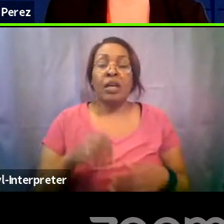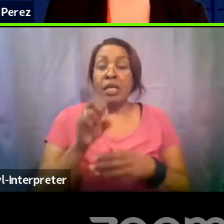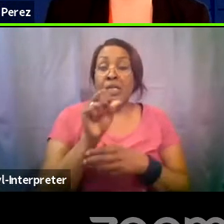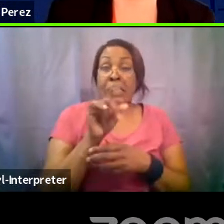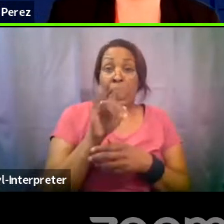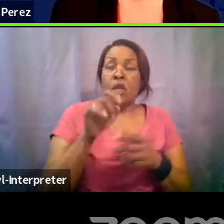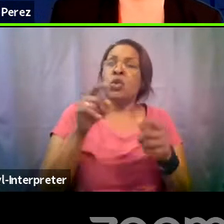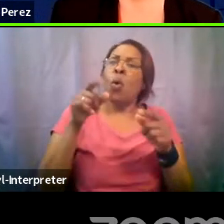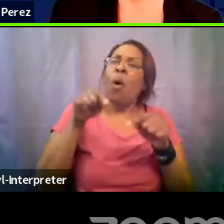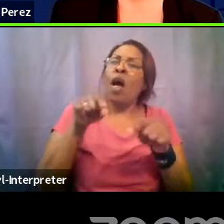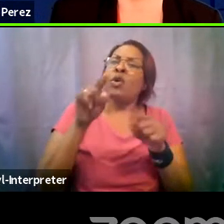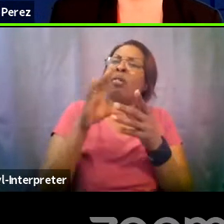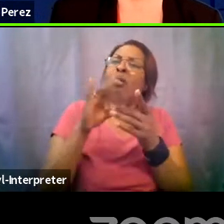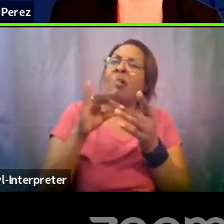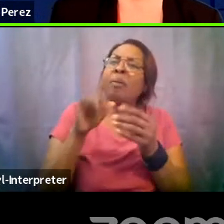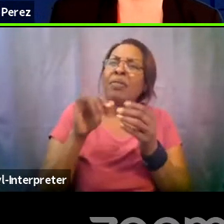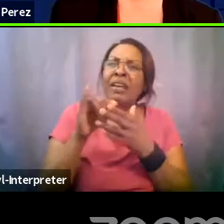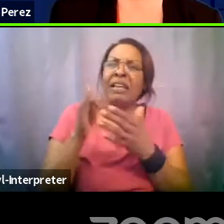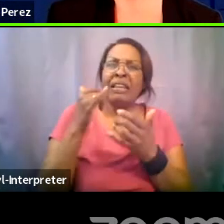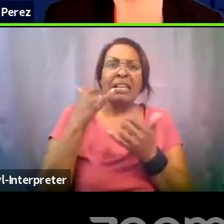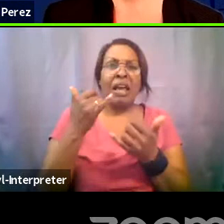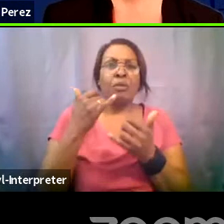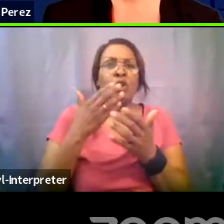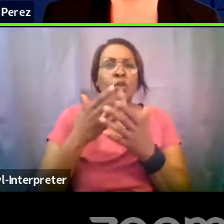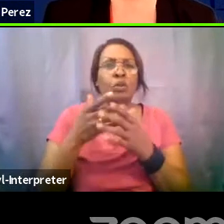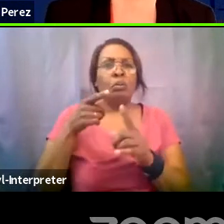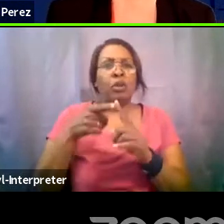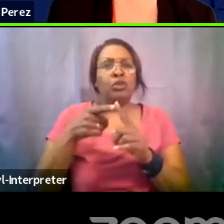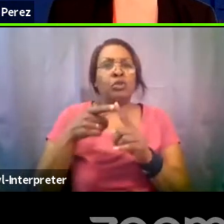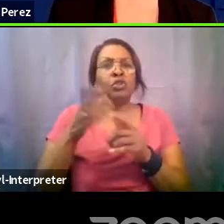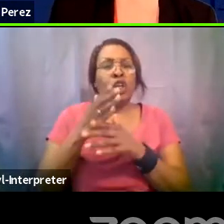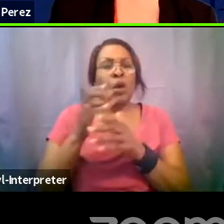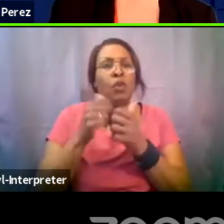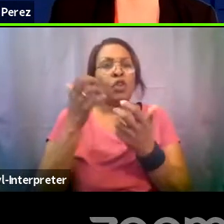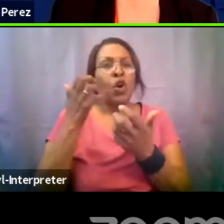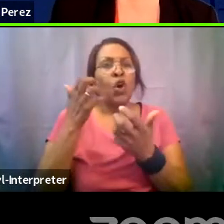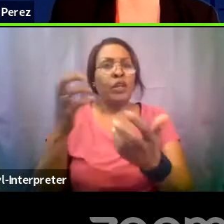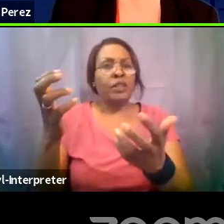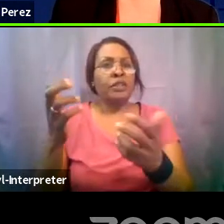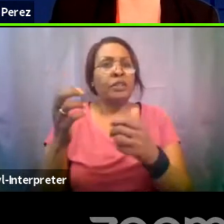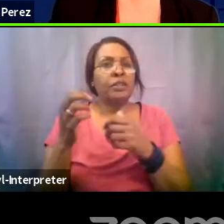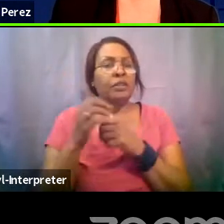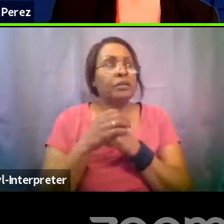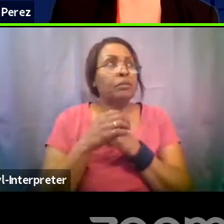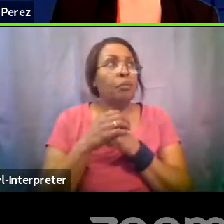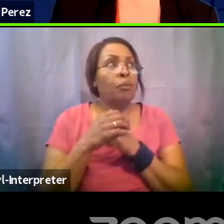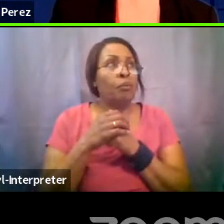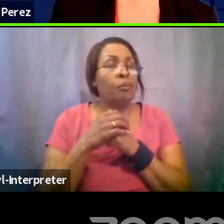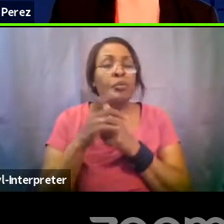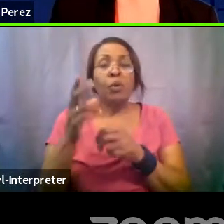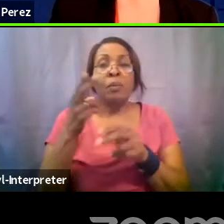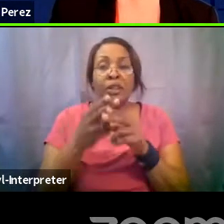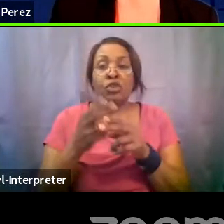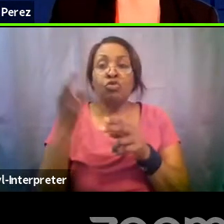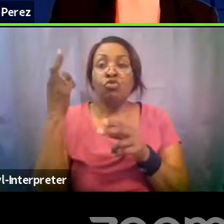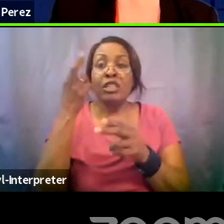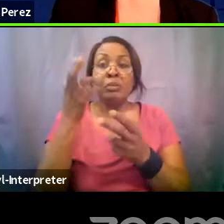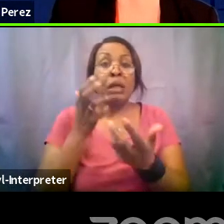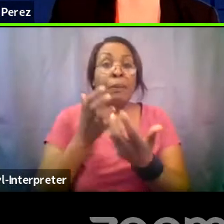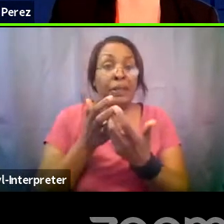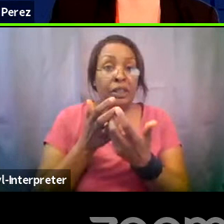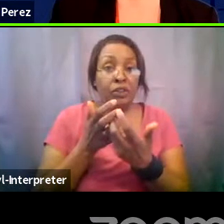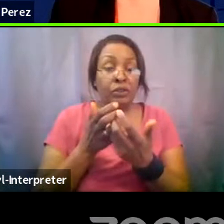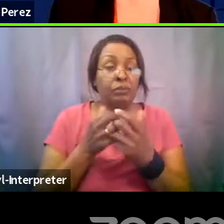be of a good point to share with the audience of, you mentioned reasonable